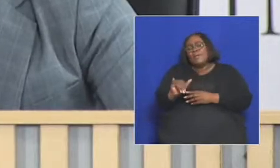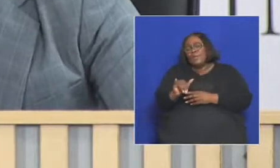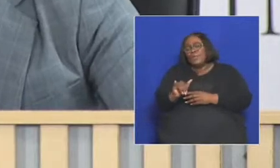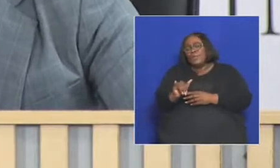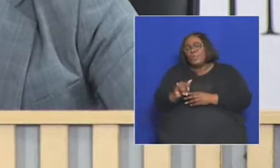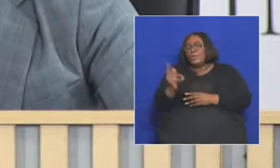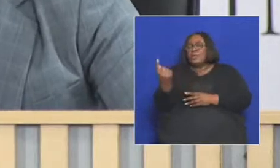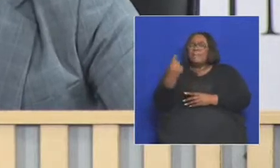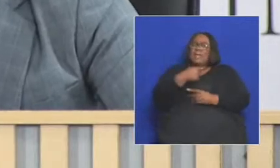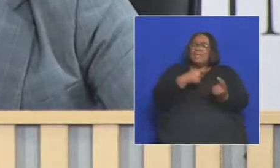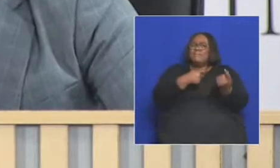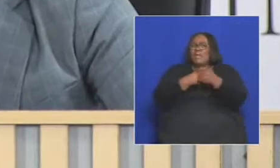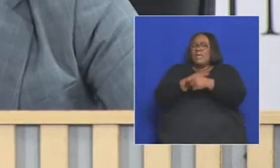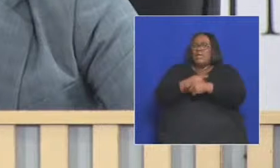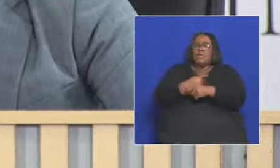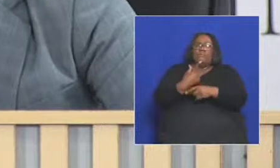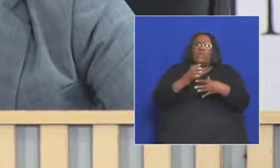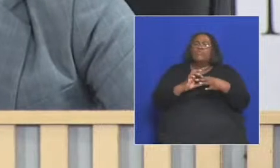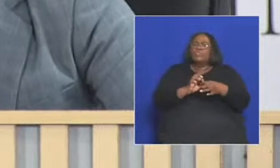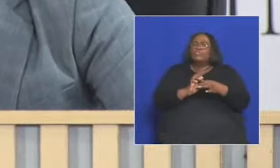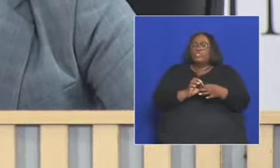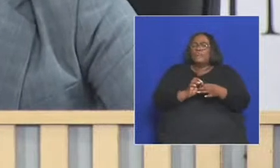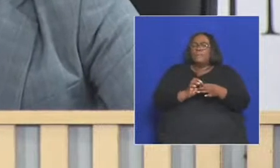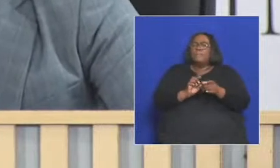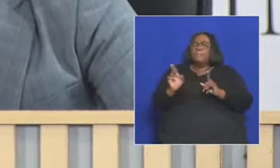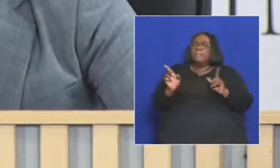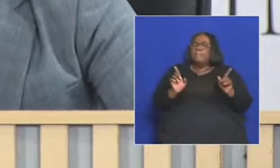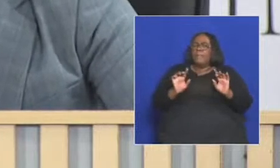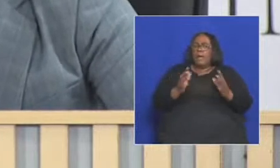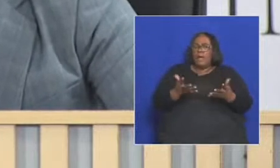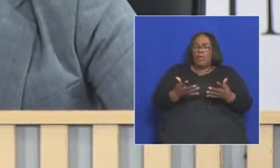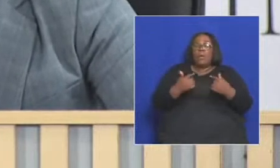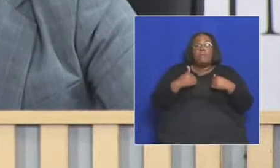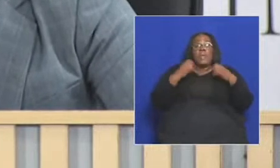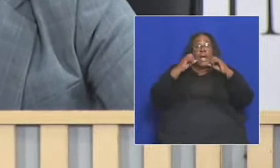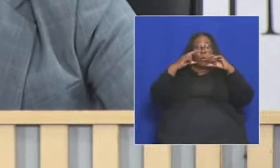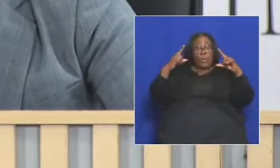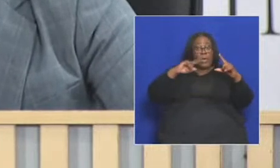that between the two of them? I became aware because I saw it in the bundles.